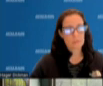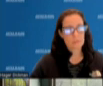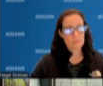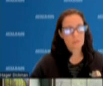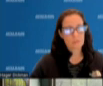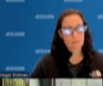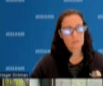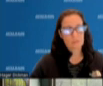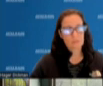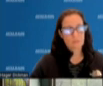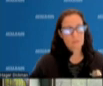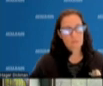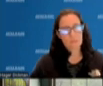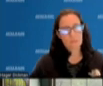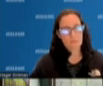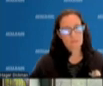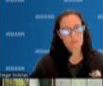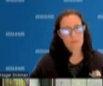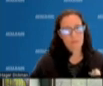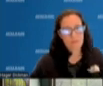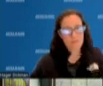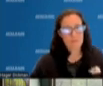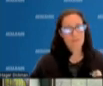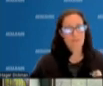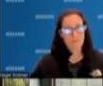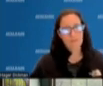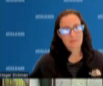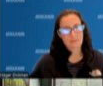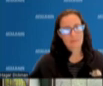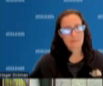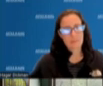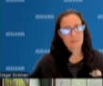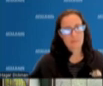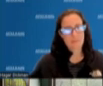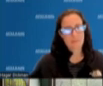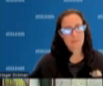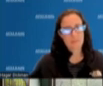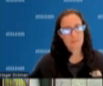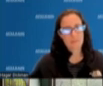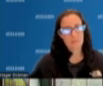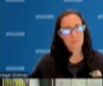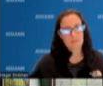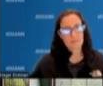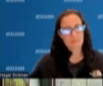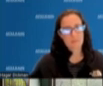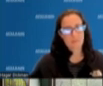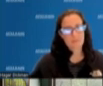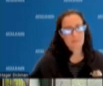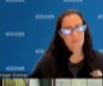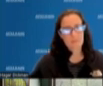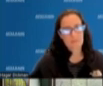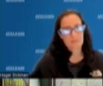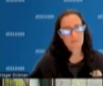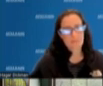member lives in a different district that is a target. So just really thinking expansively